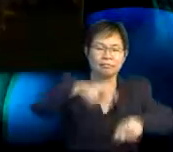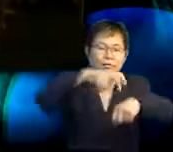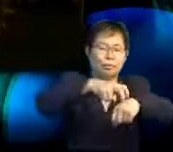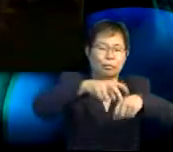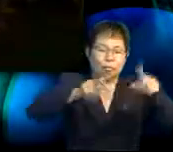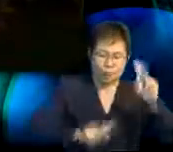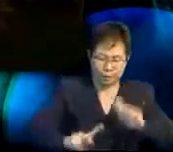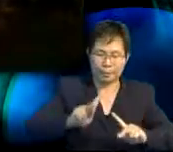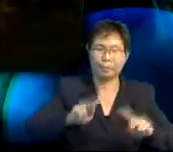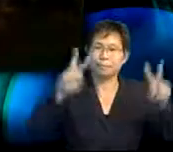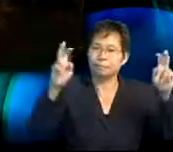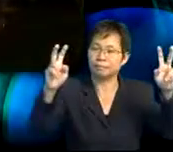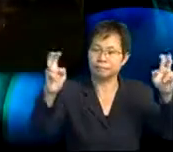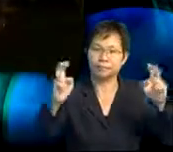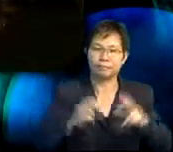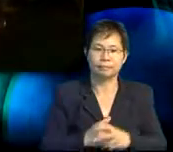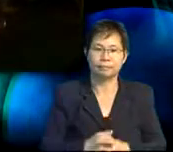Potato People,